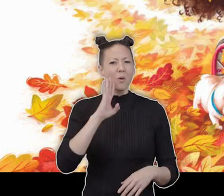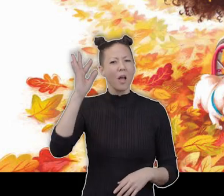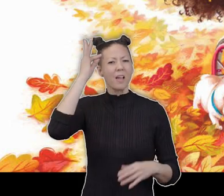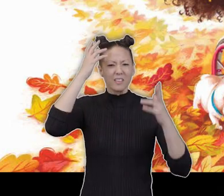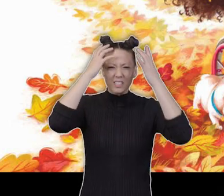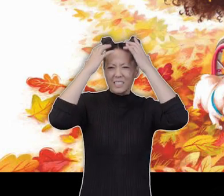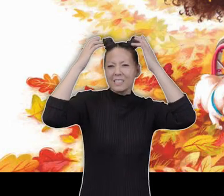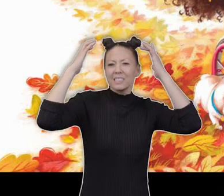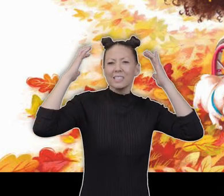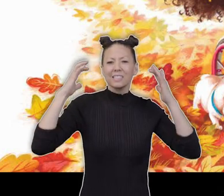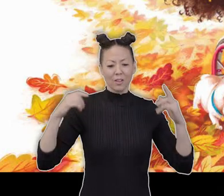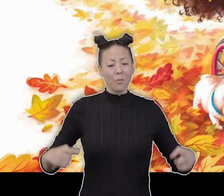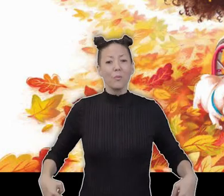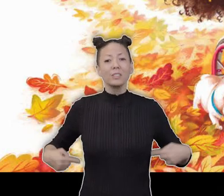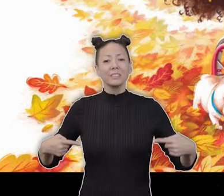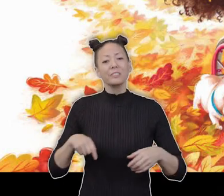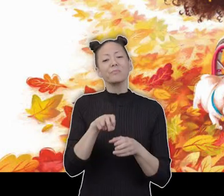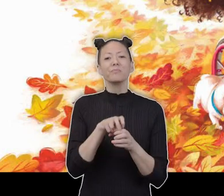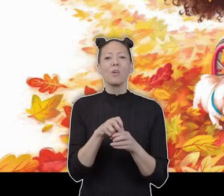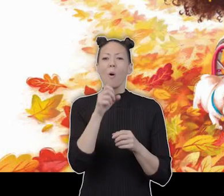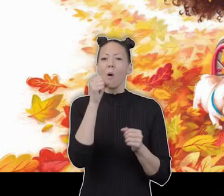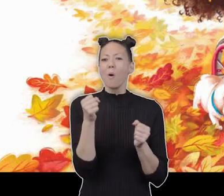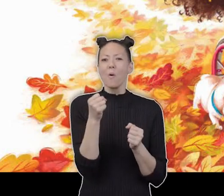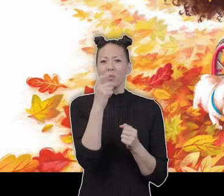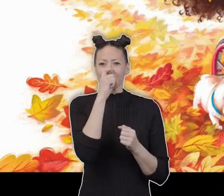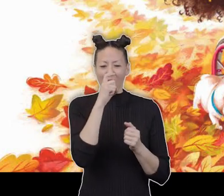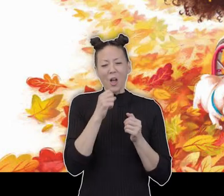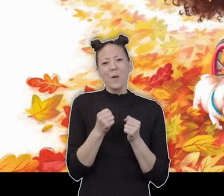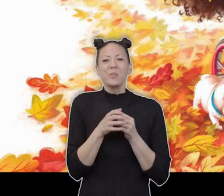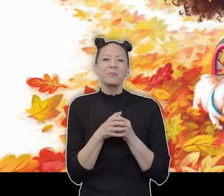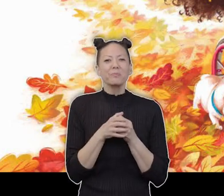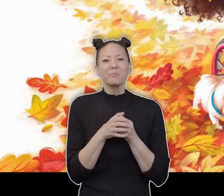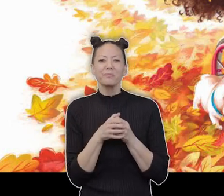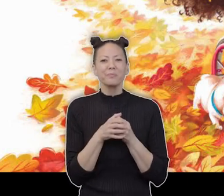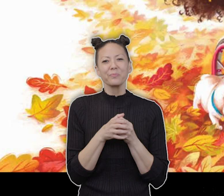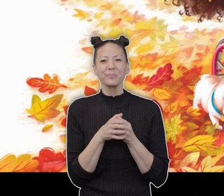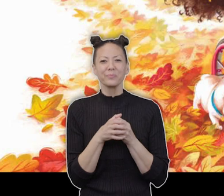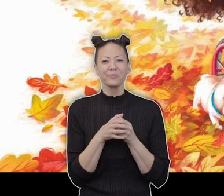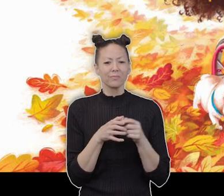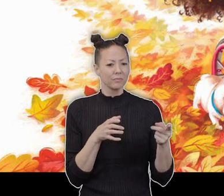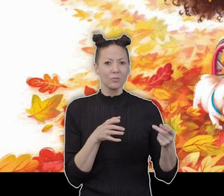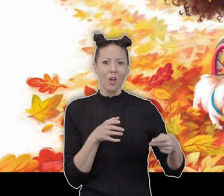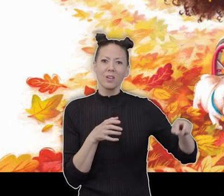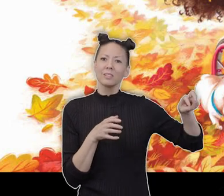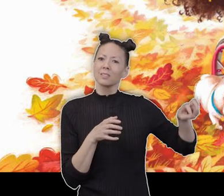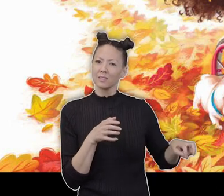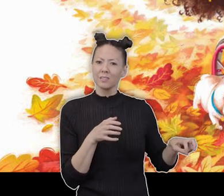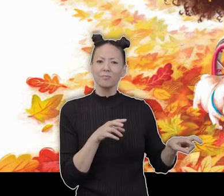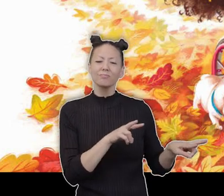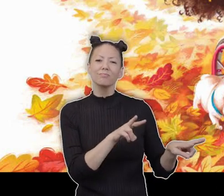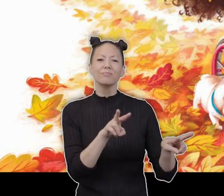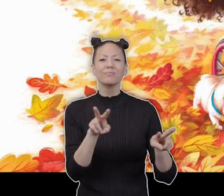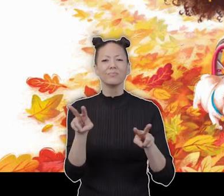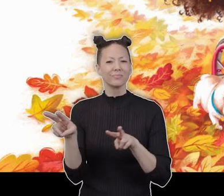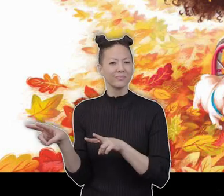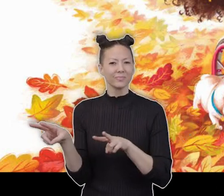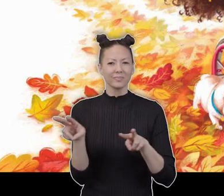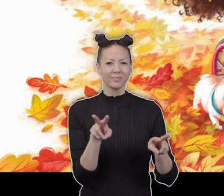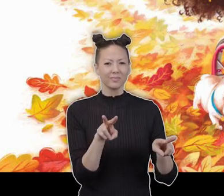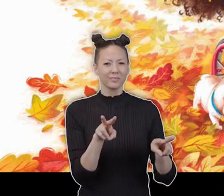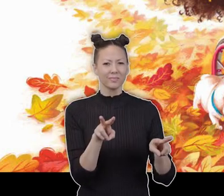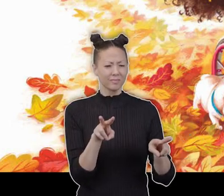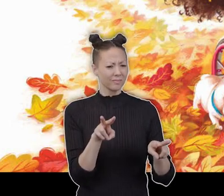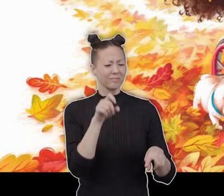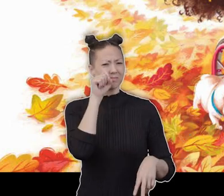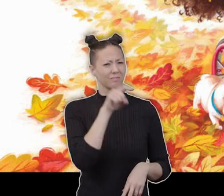girl with fuzzy brown hair. She sits in a wheelchair and holds a doll. Beside her is a bulldog who